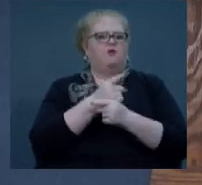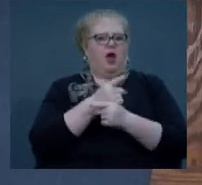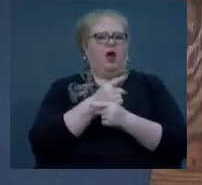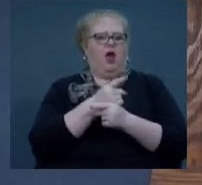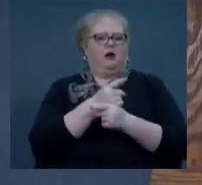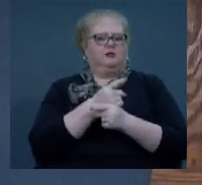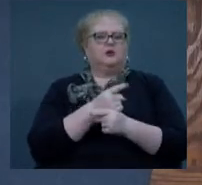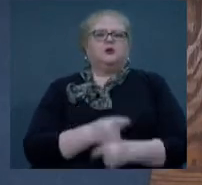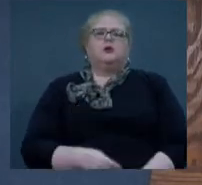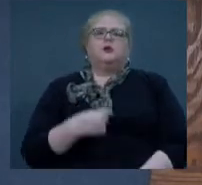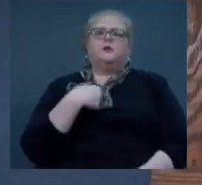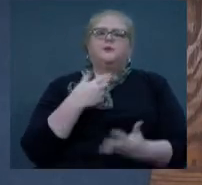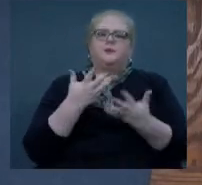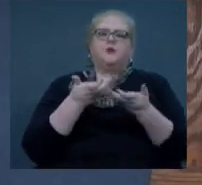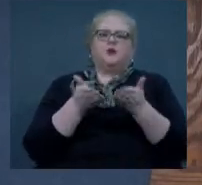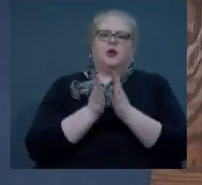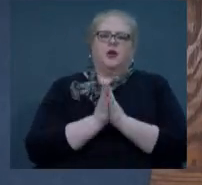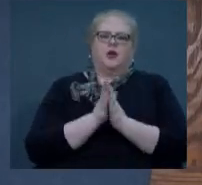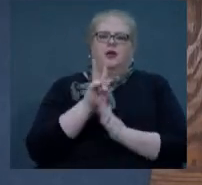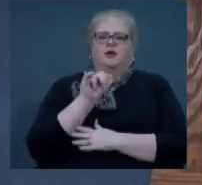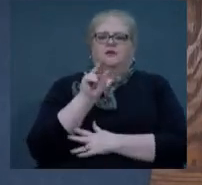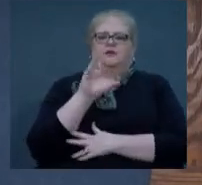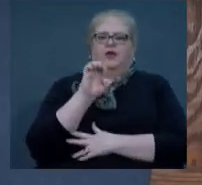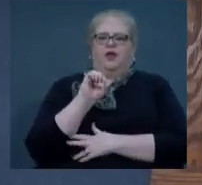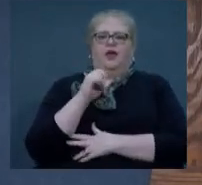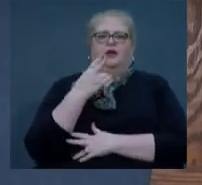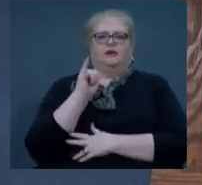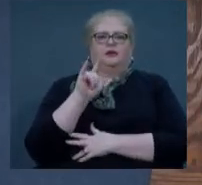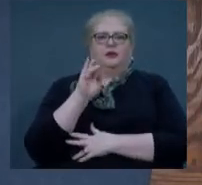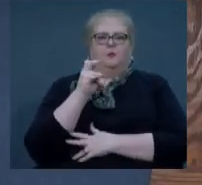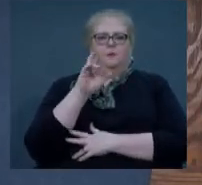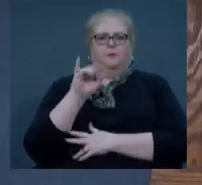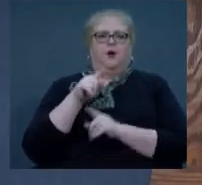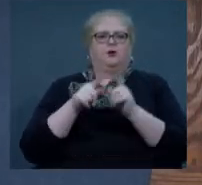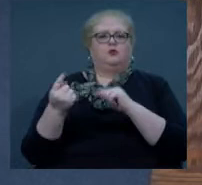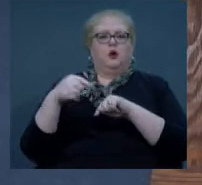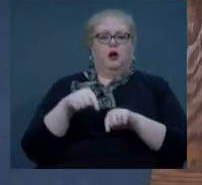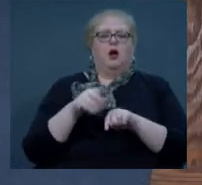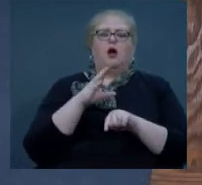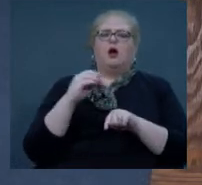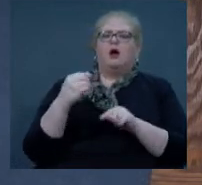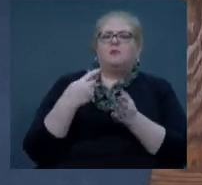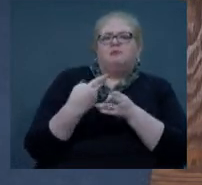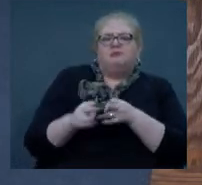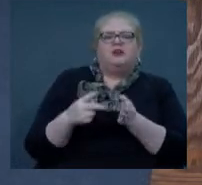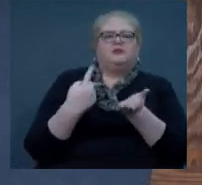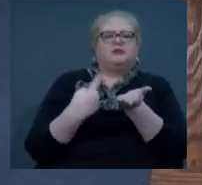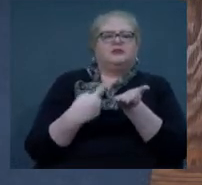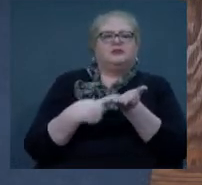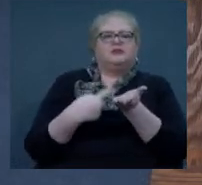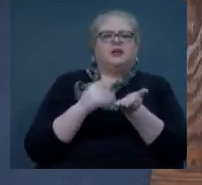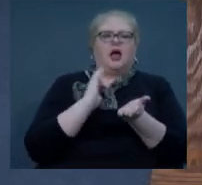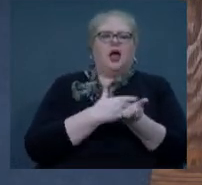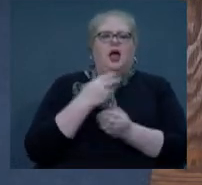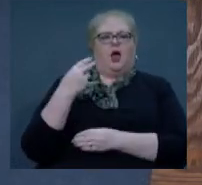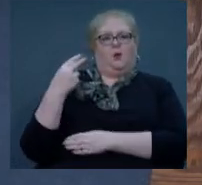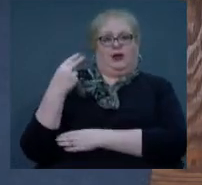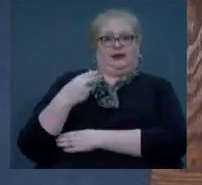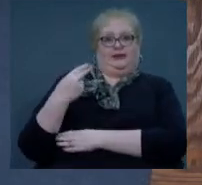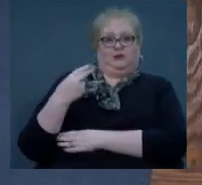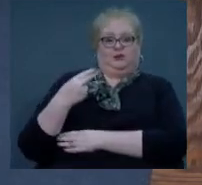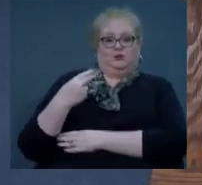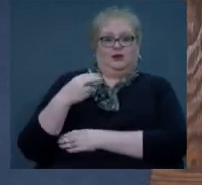think at this point I want to ask Van Tilbury to come up briefly and talk about our history in